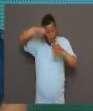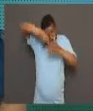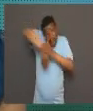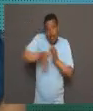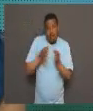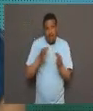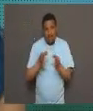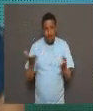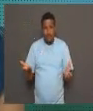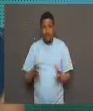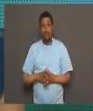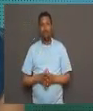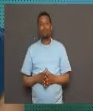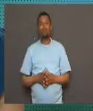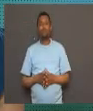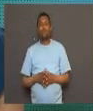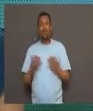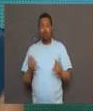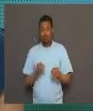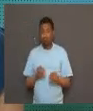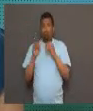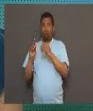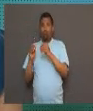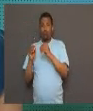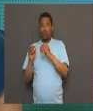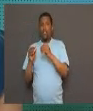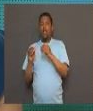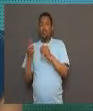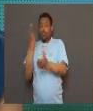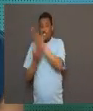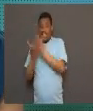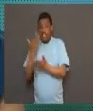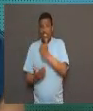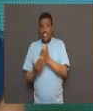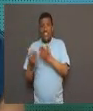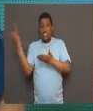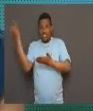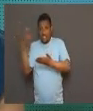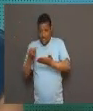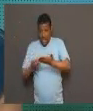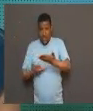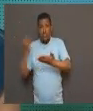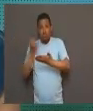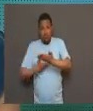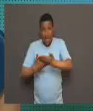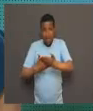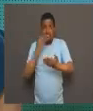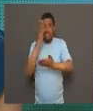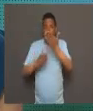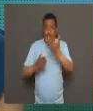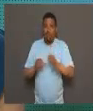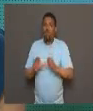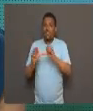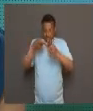details. Let us move on now to discuss sketch maps in some